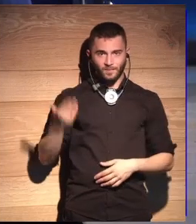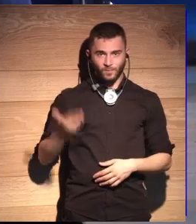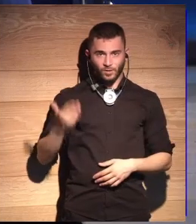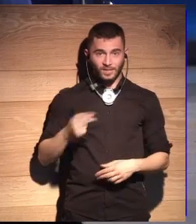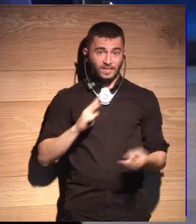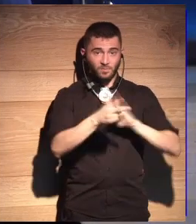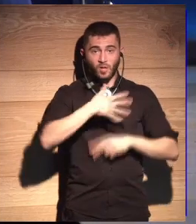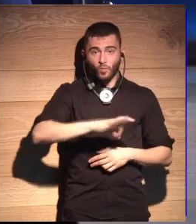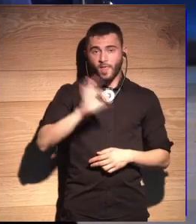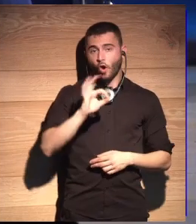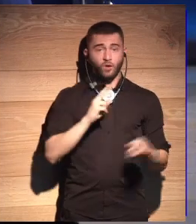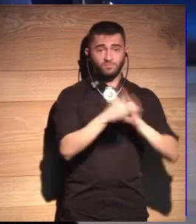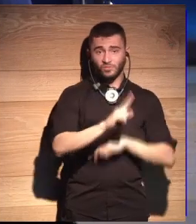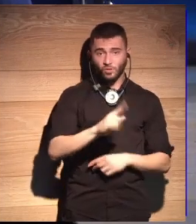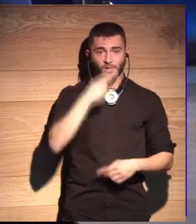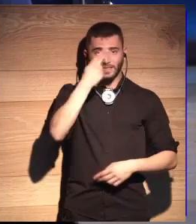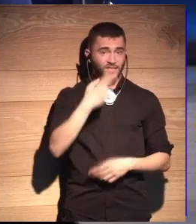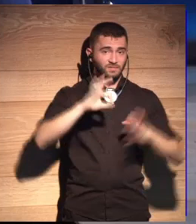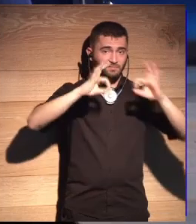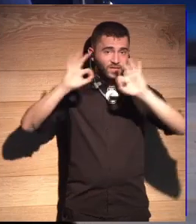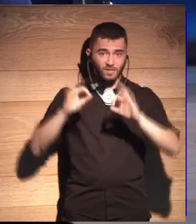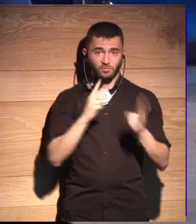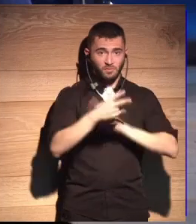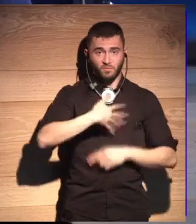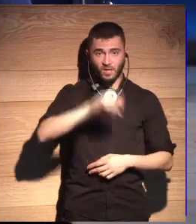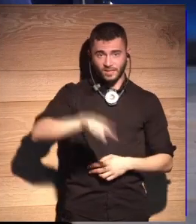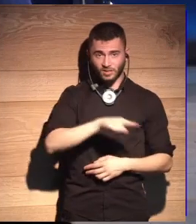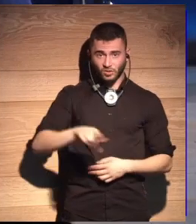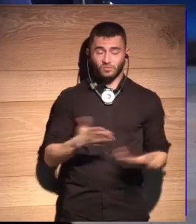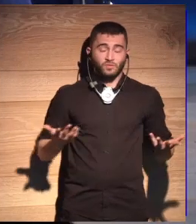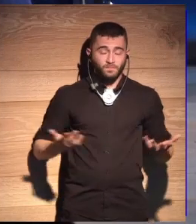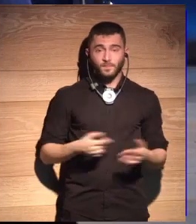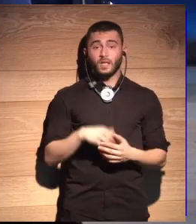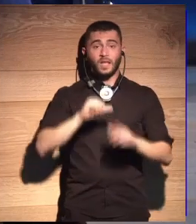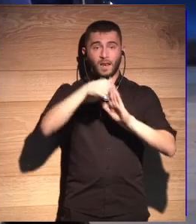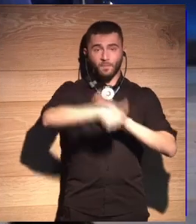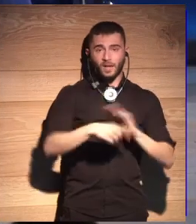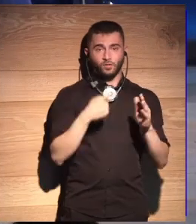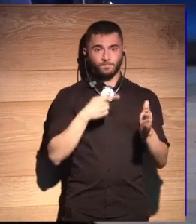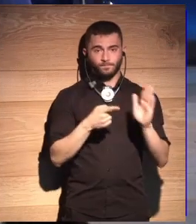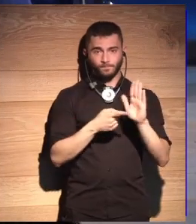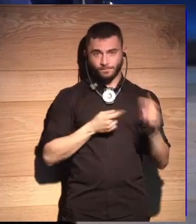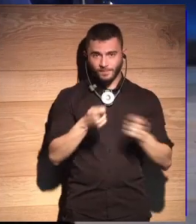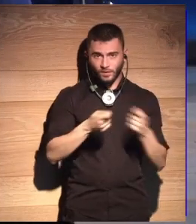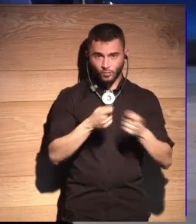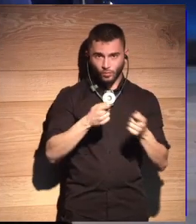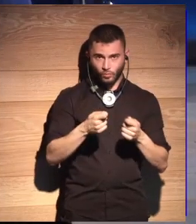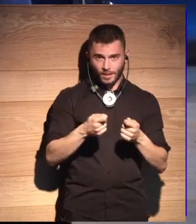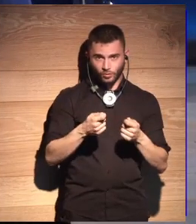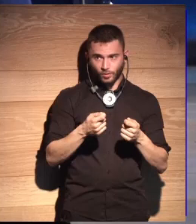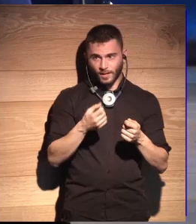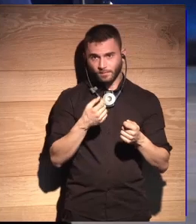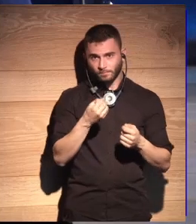it's been outsourced to big corporations that can answer all the interests or requirements. The